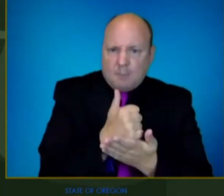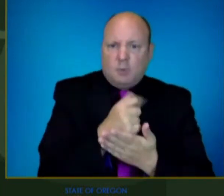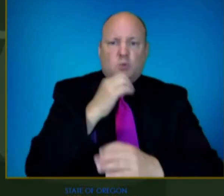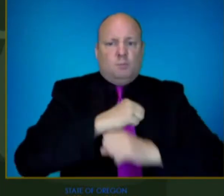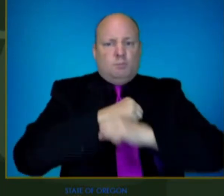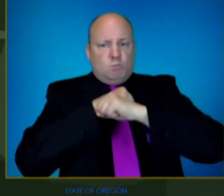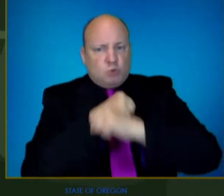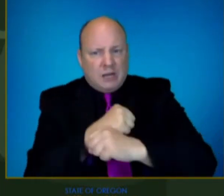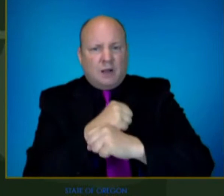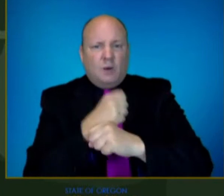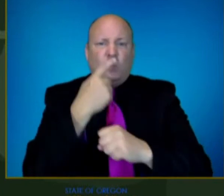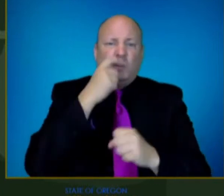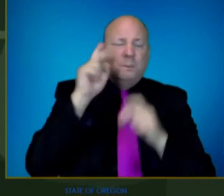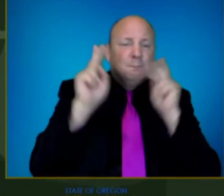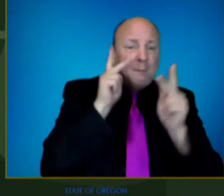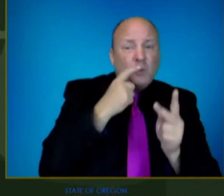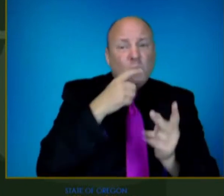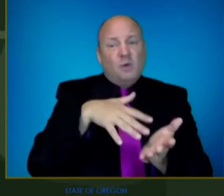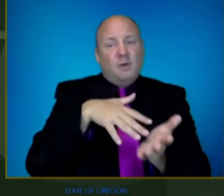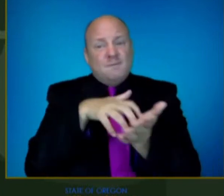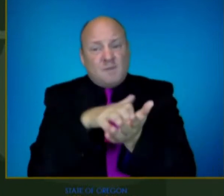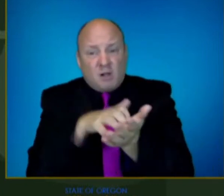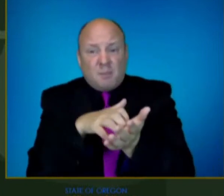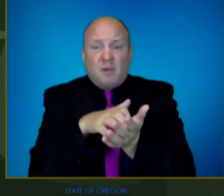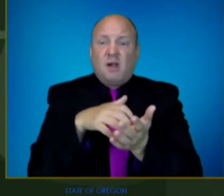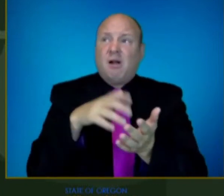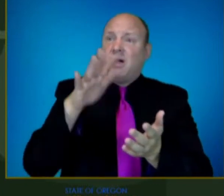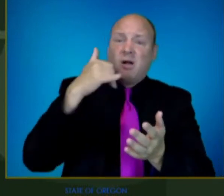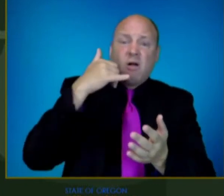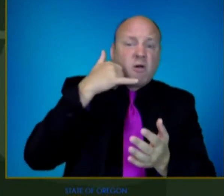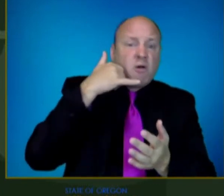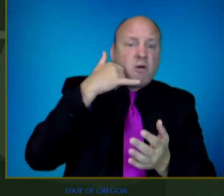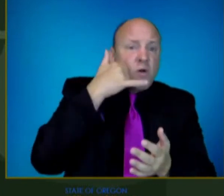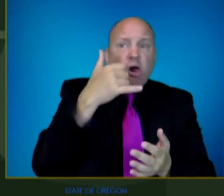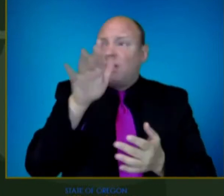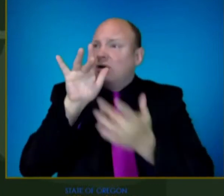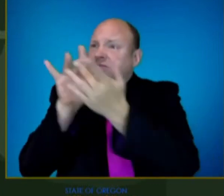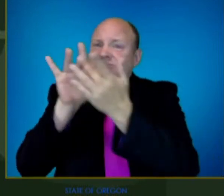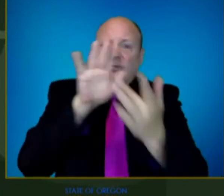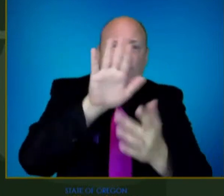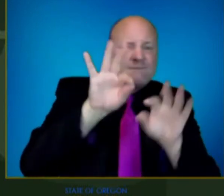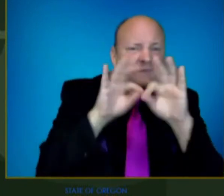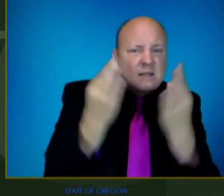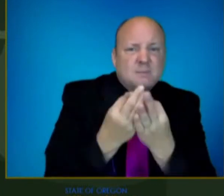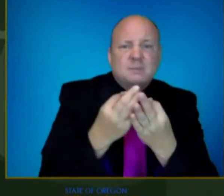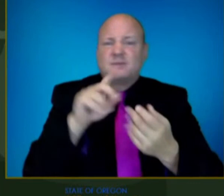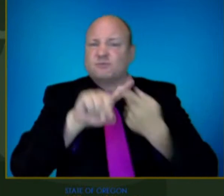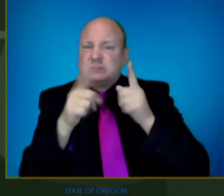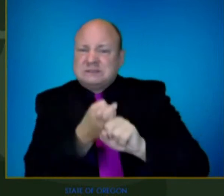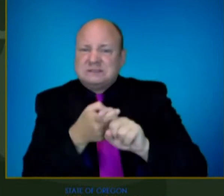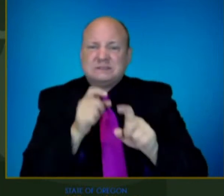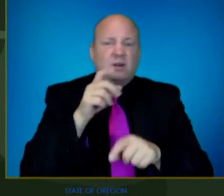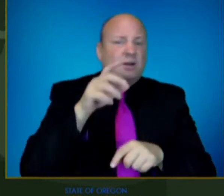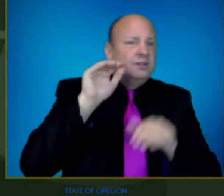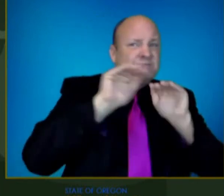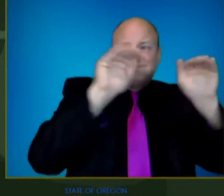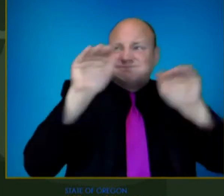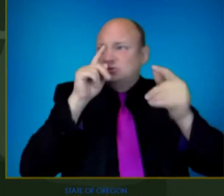Please check in on your grandparents, vulnerable neighbors, and friends. Help them make a plan to get to a cooling